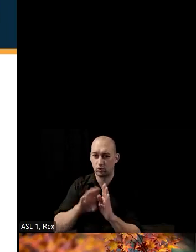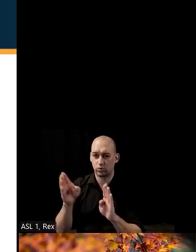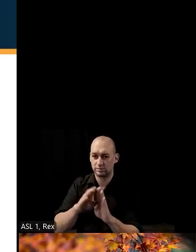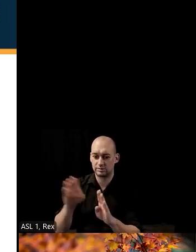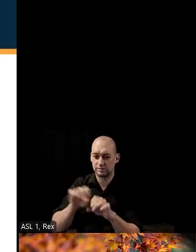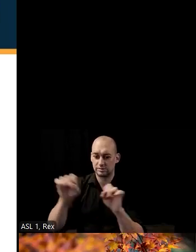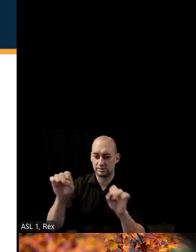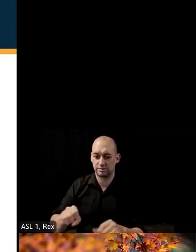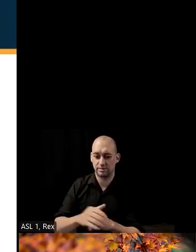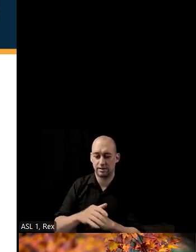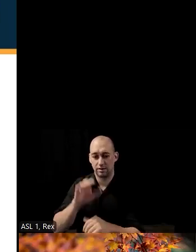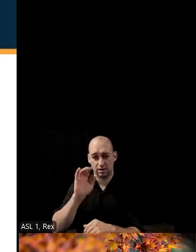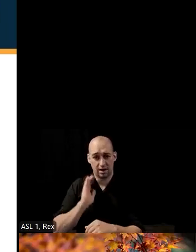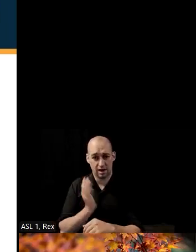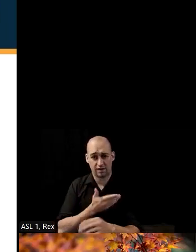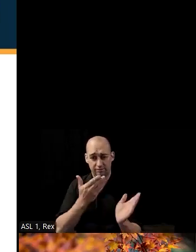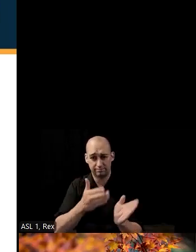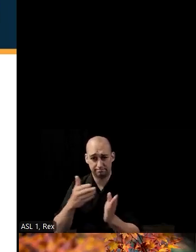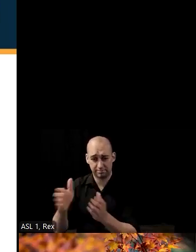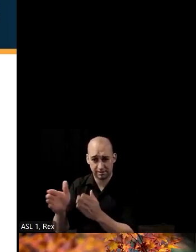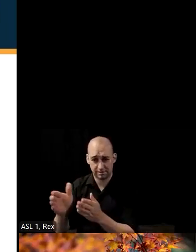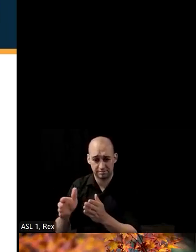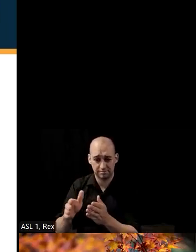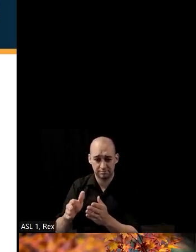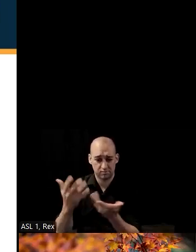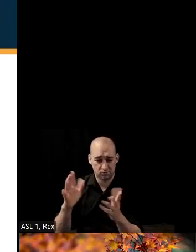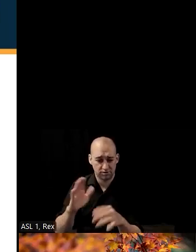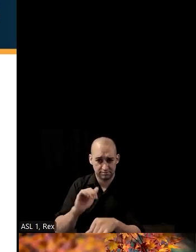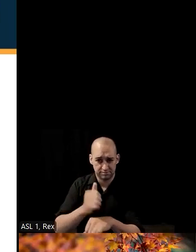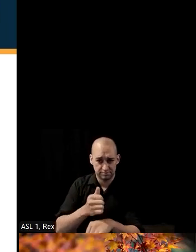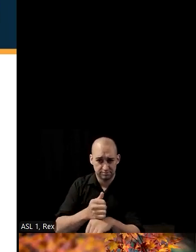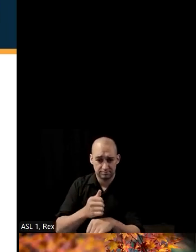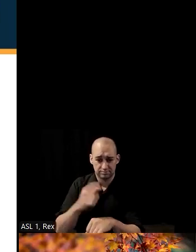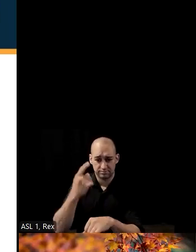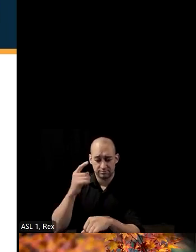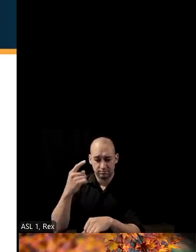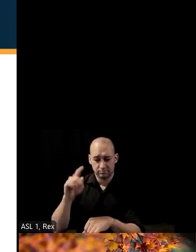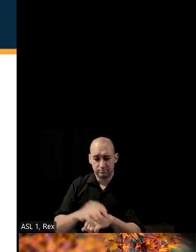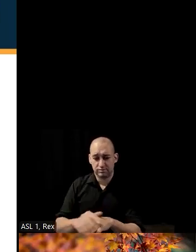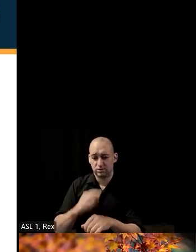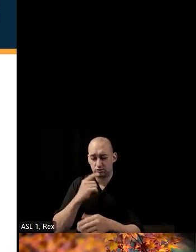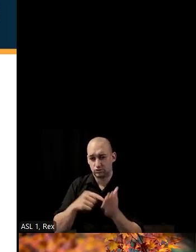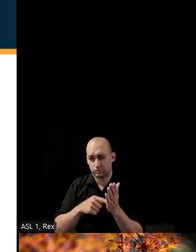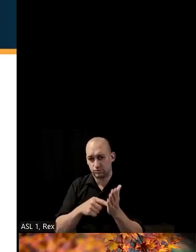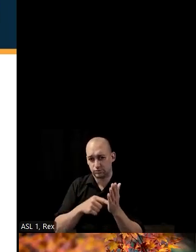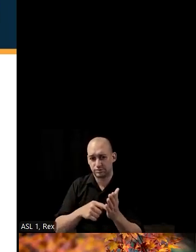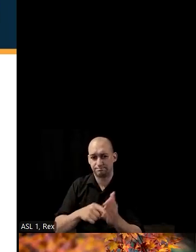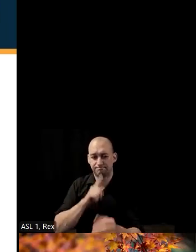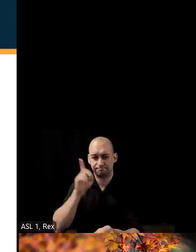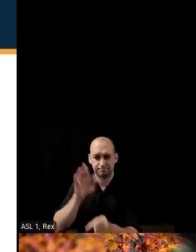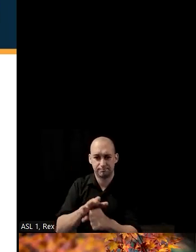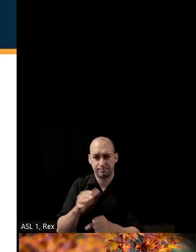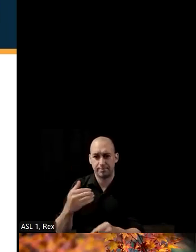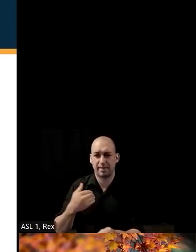specifically called out in the master plan for aging to develop a no wrong door system. So that just shows the commitment that we continue to